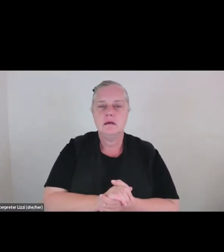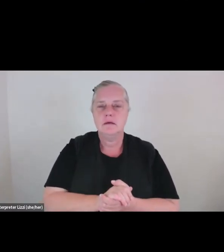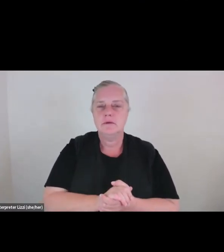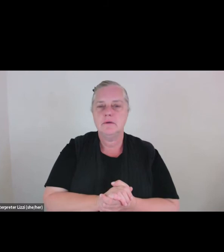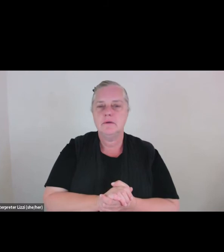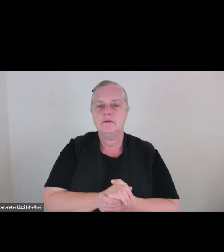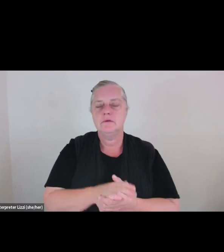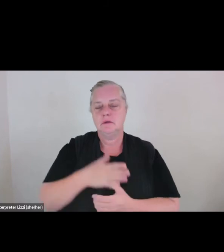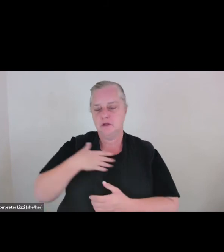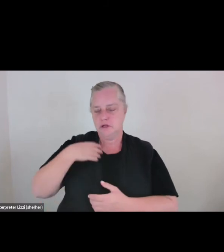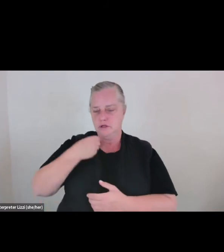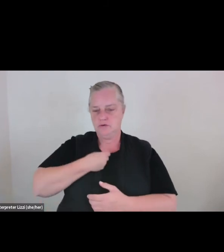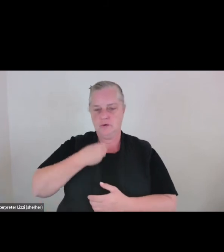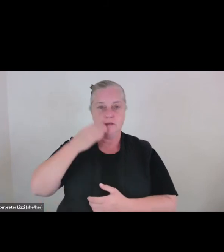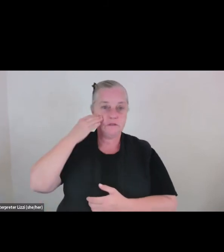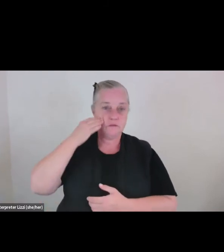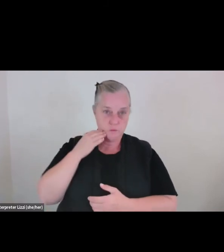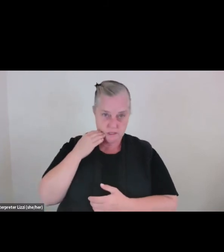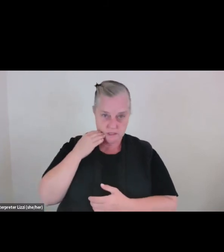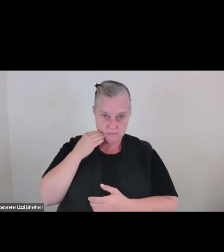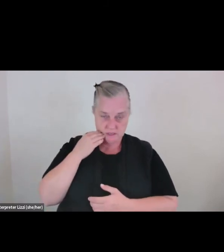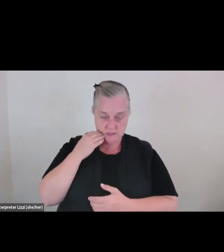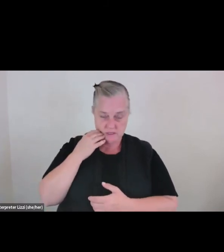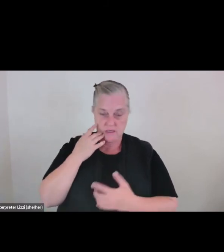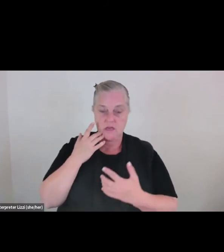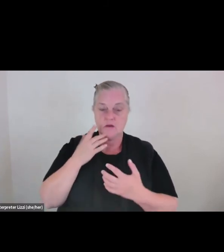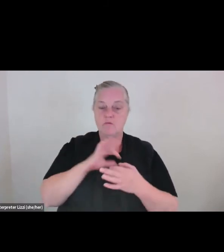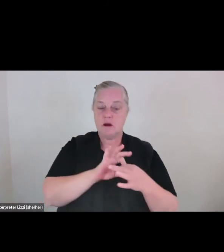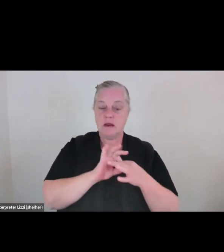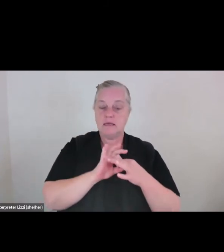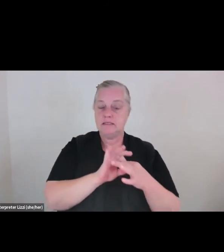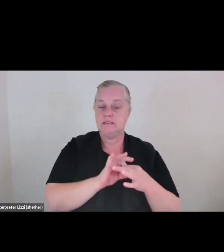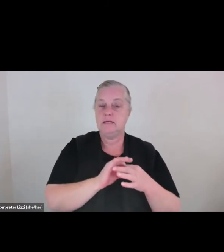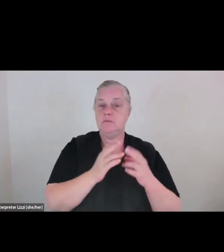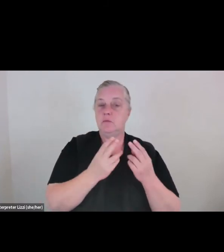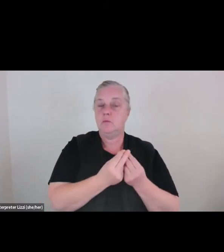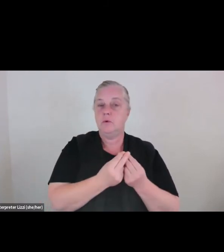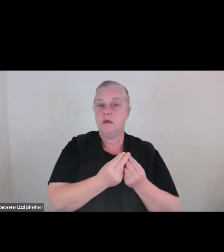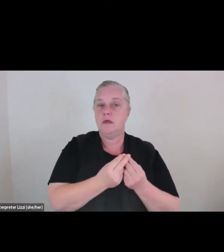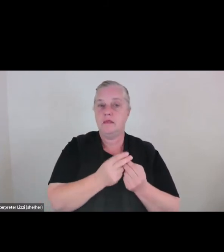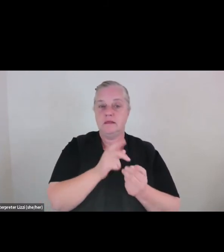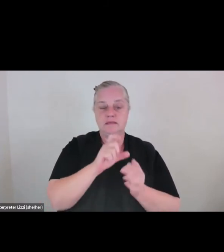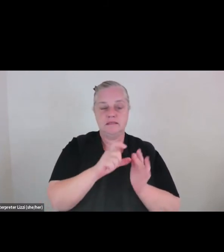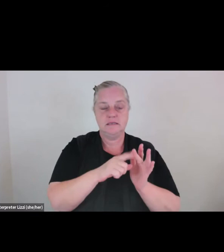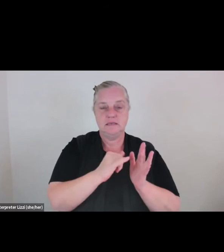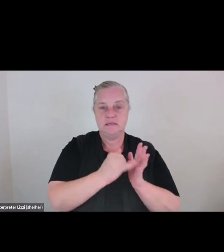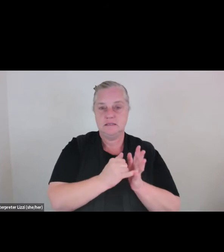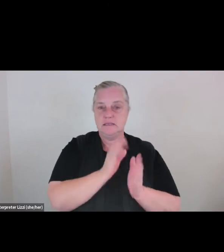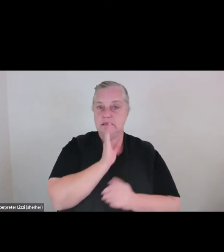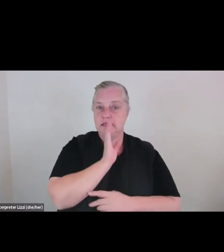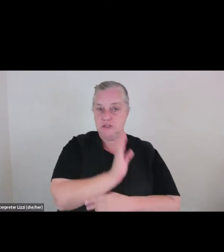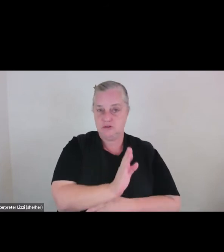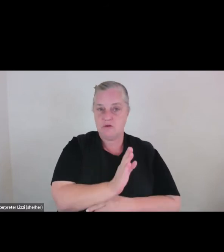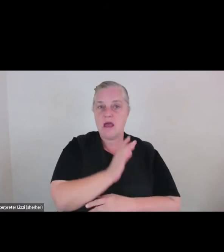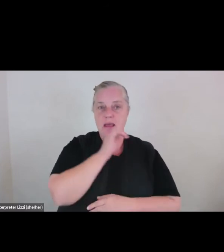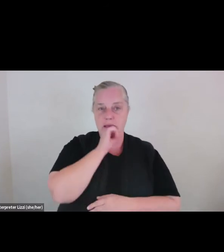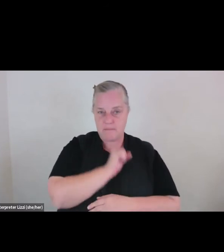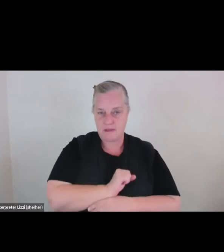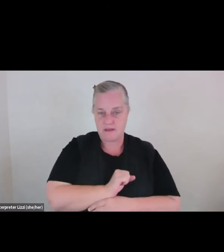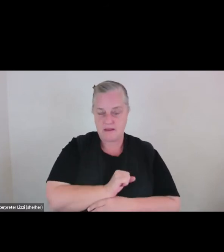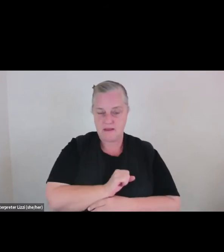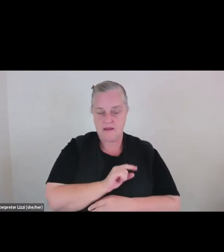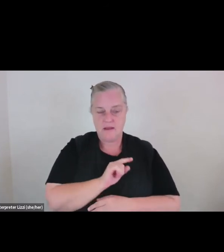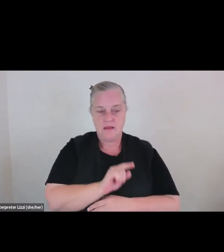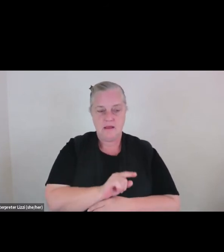think with trans women dating cis men, like many cis straight heterosexual men may also date trans women, but there can be a lot